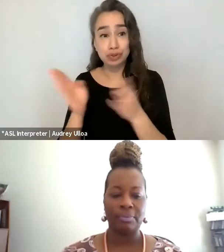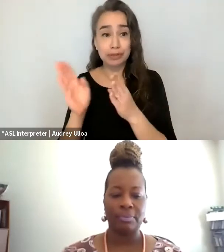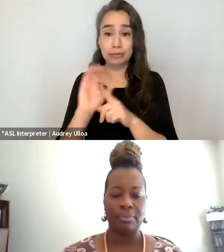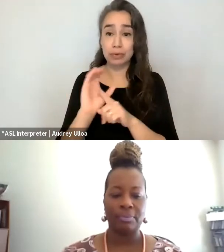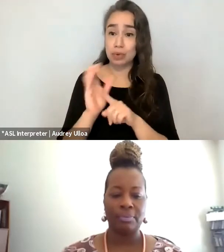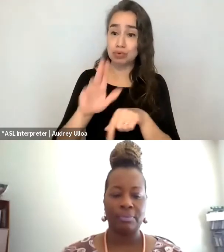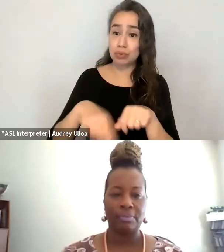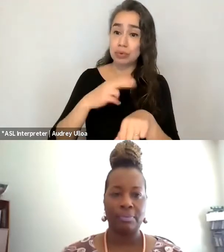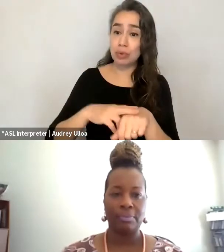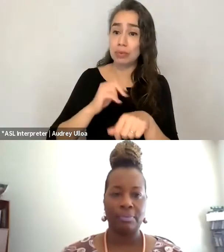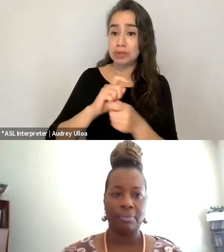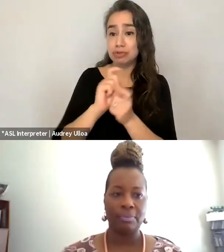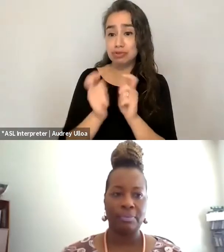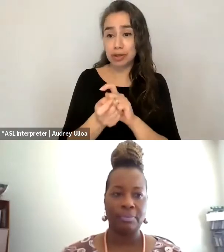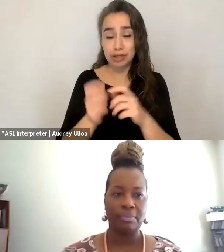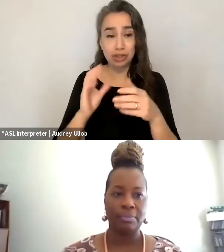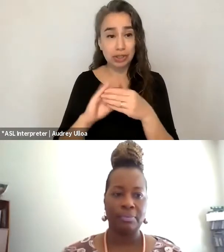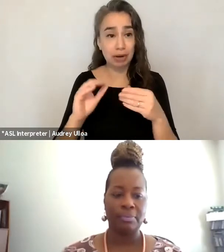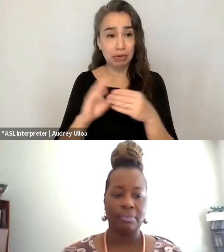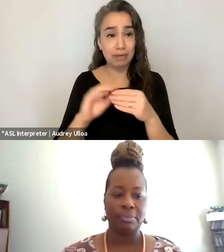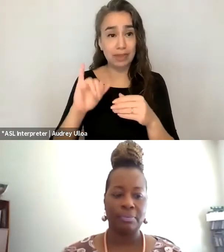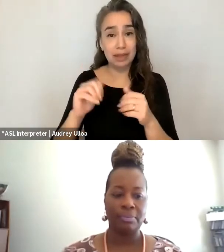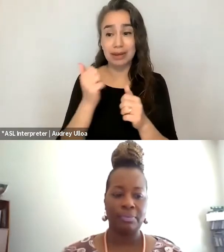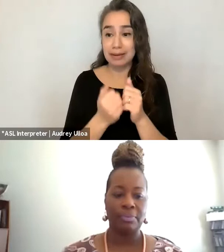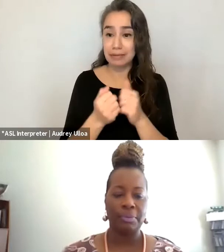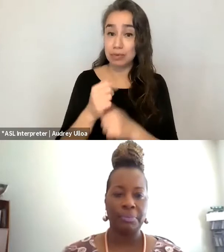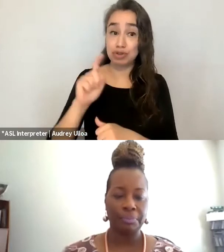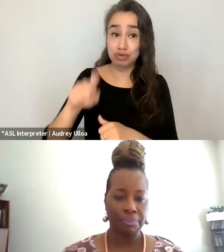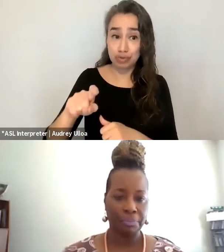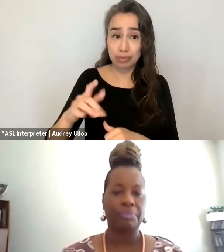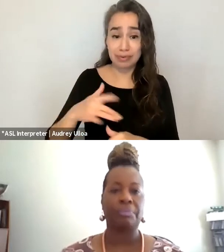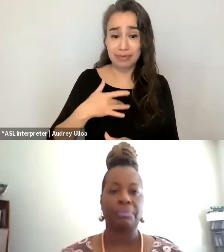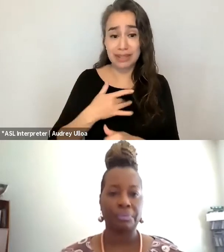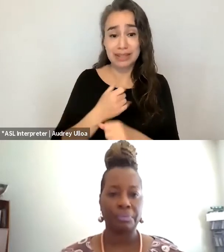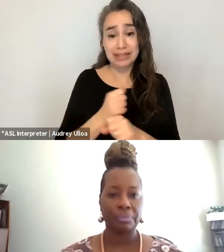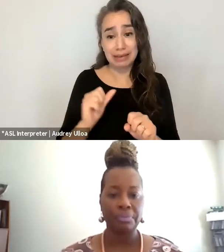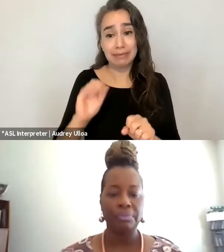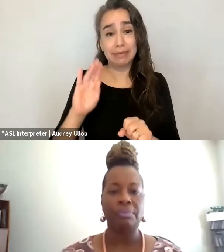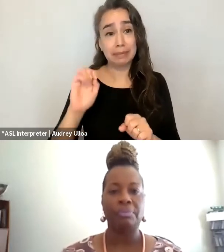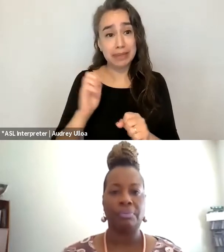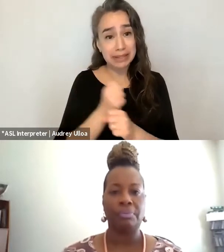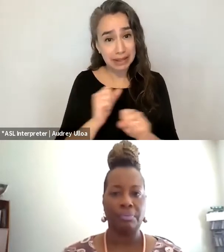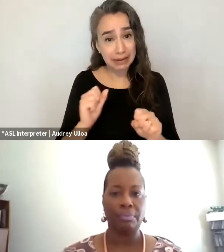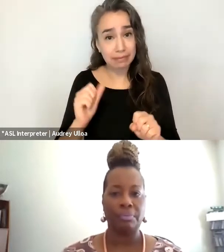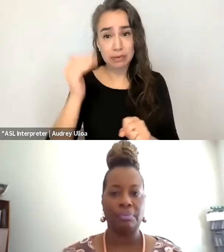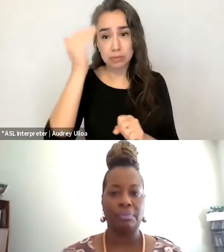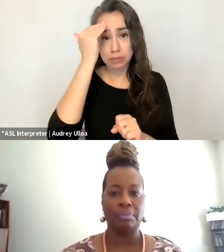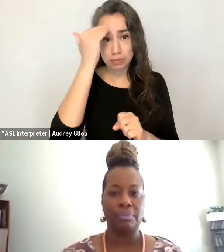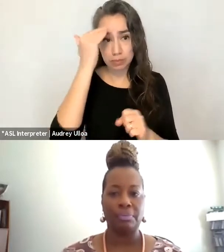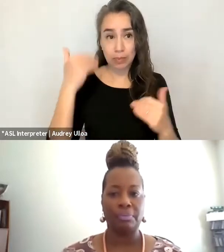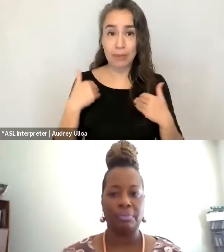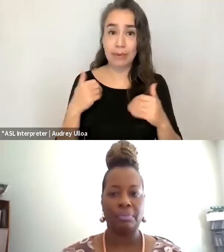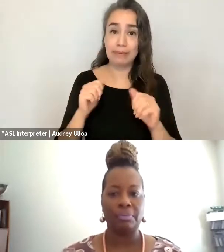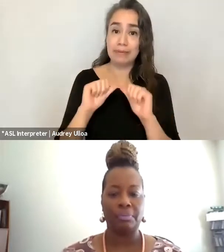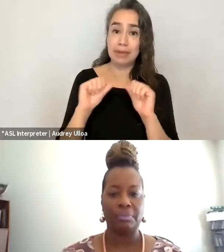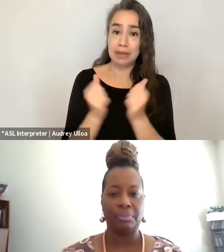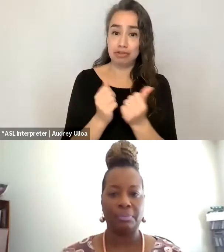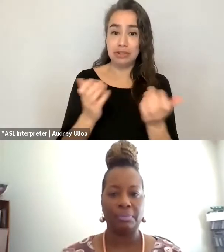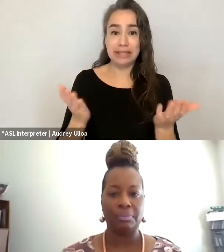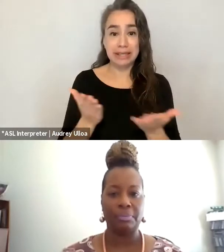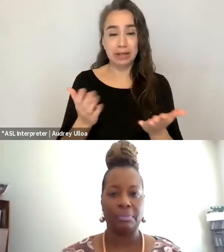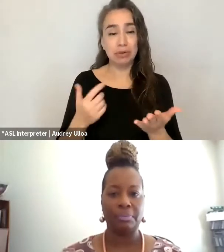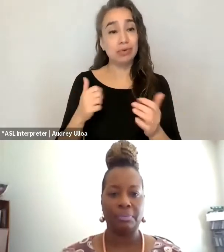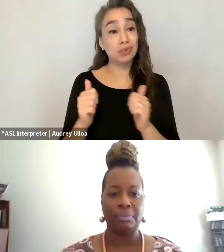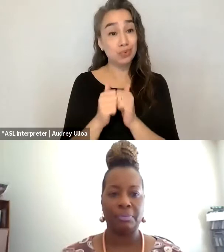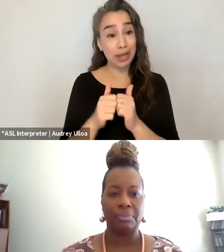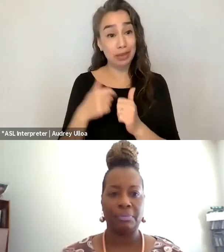the narrative that everyone should feel safe and be safe, and knowing that they have an agency here for them, and together we can make